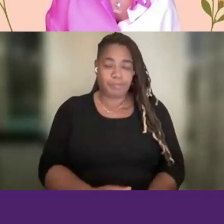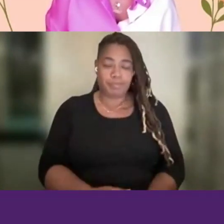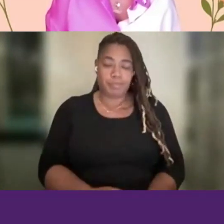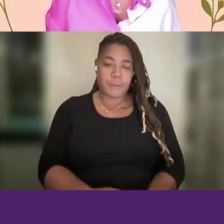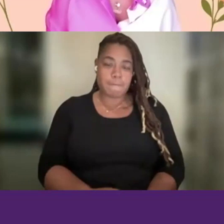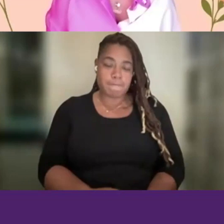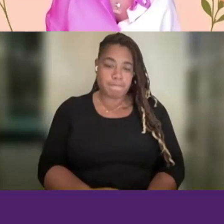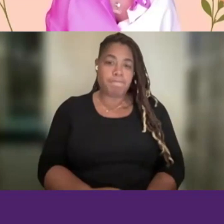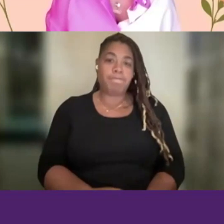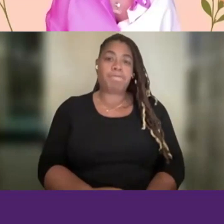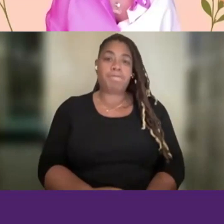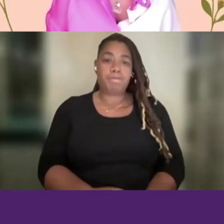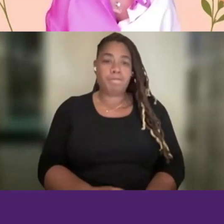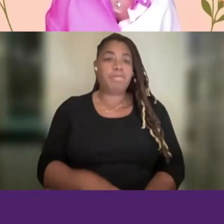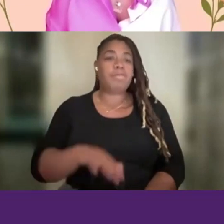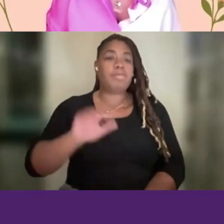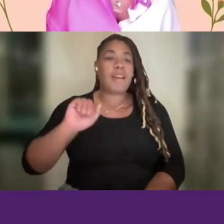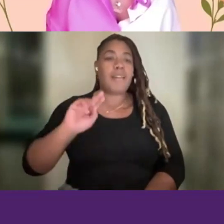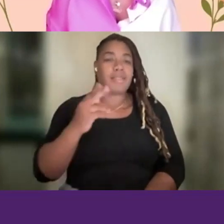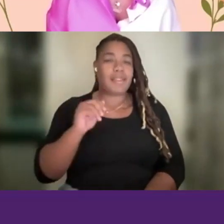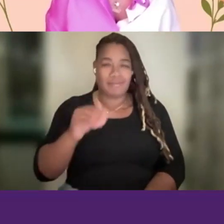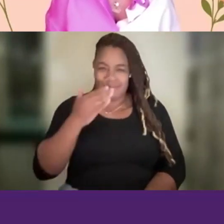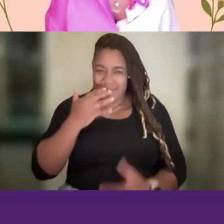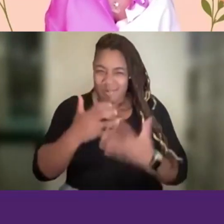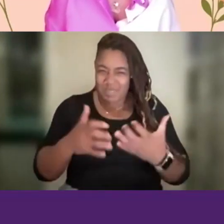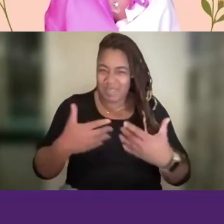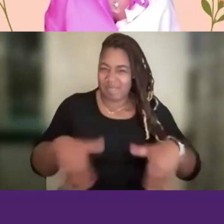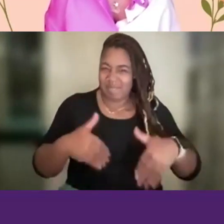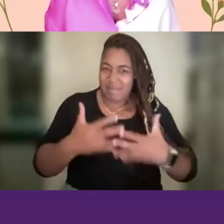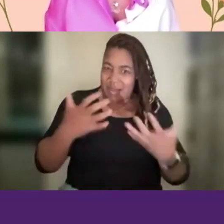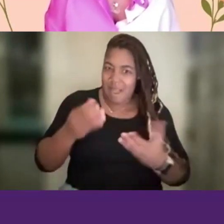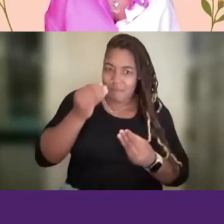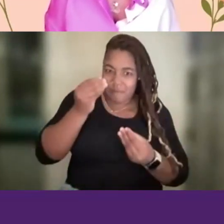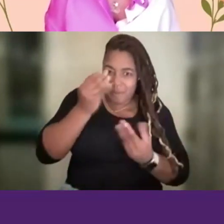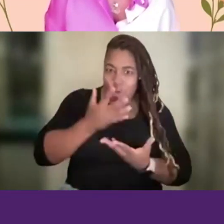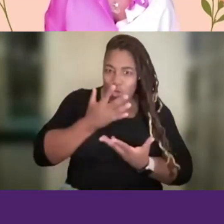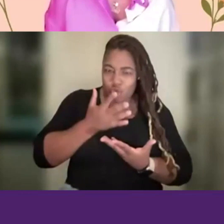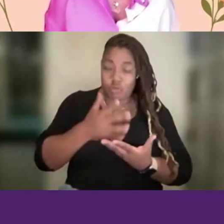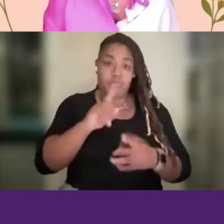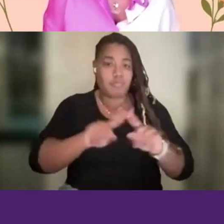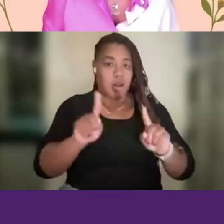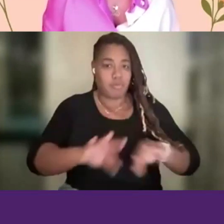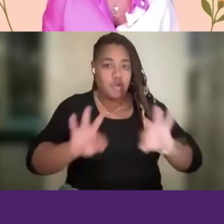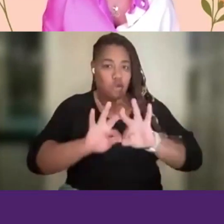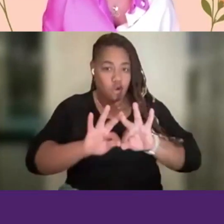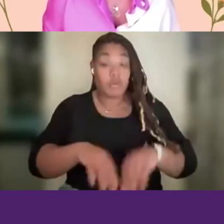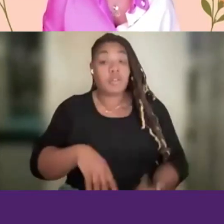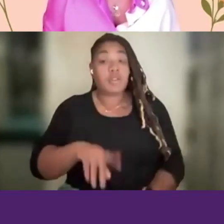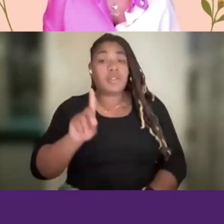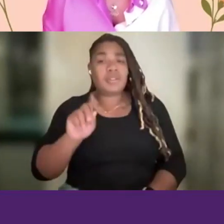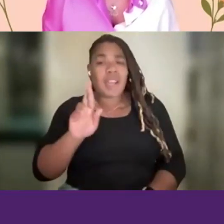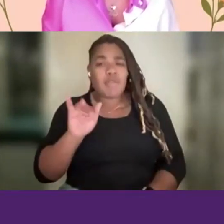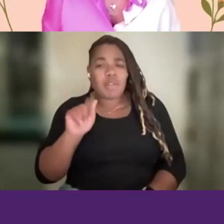Thank you, Dr. Hauser. It's a lot of information to take in, but so important to be talking about. Daria, as we heard from Claire, breast